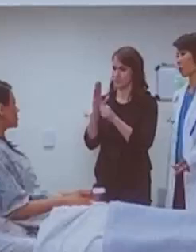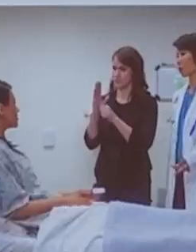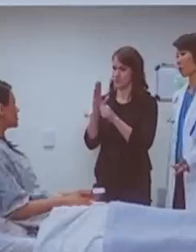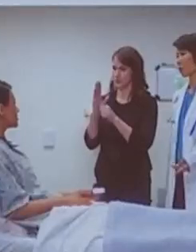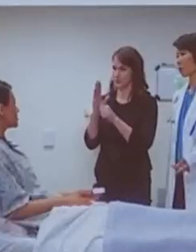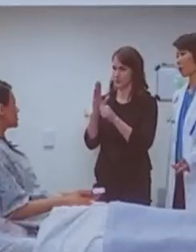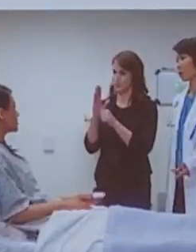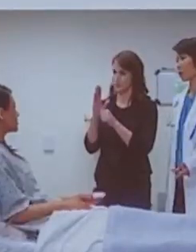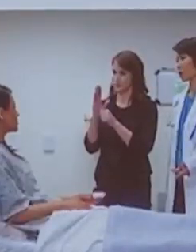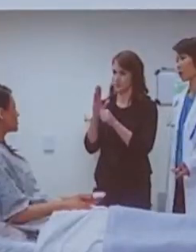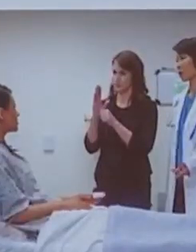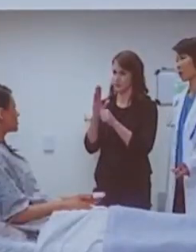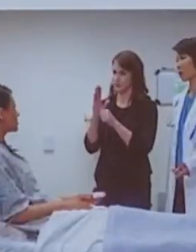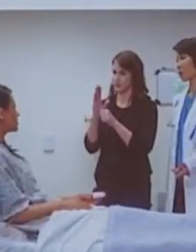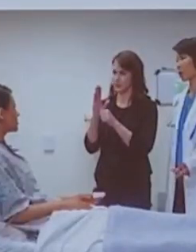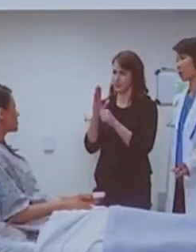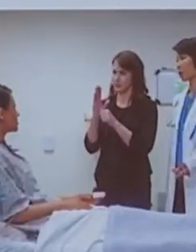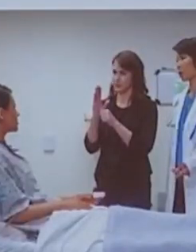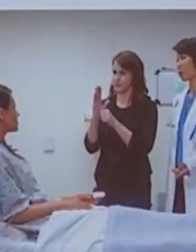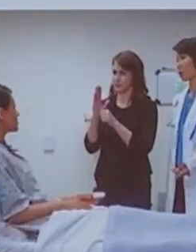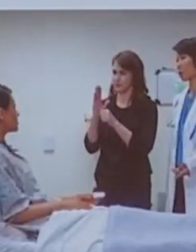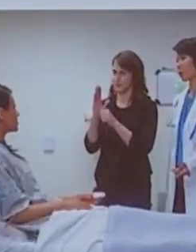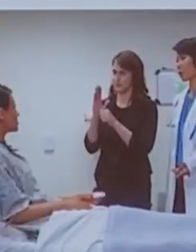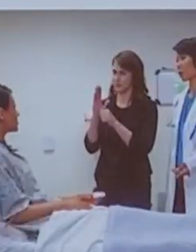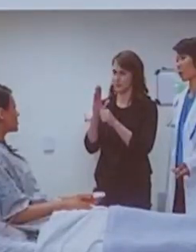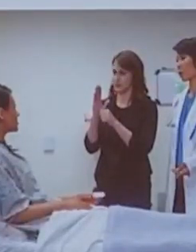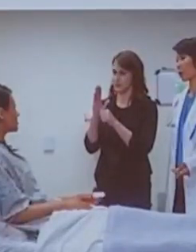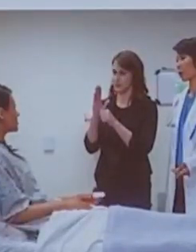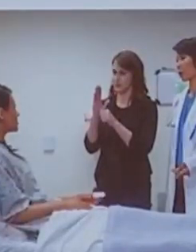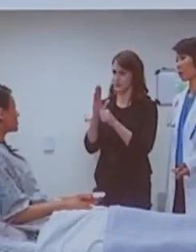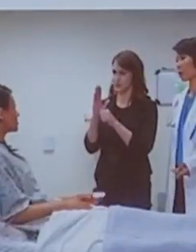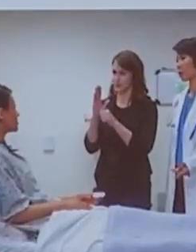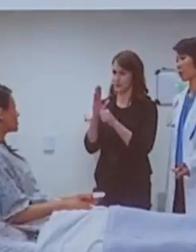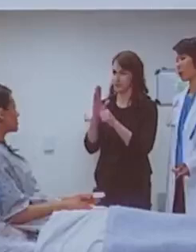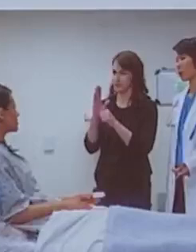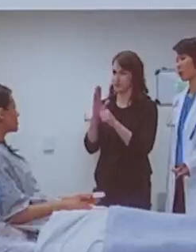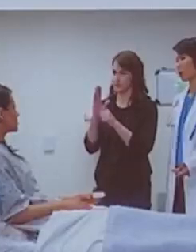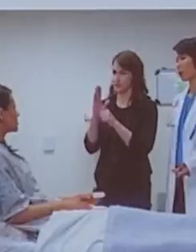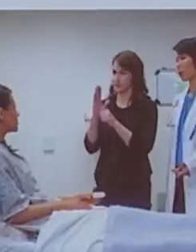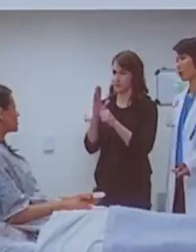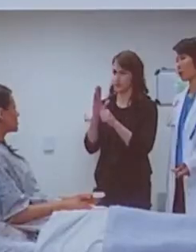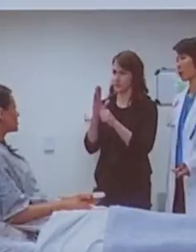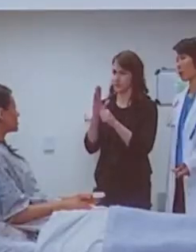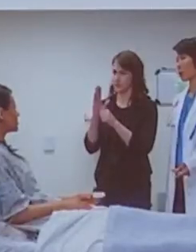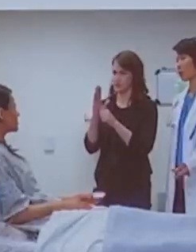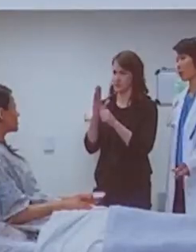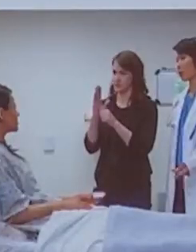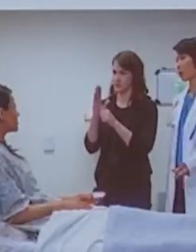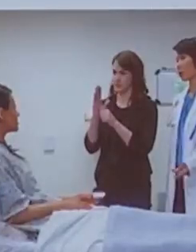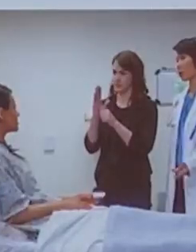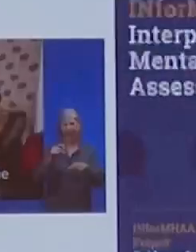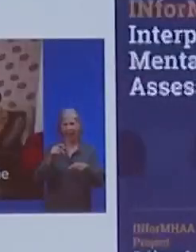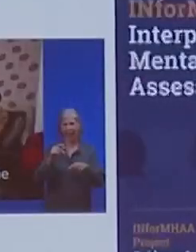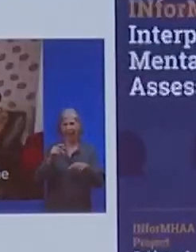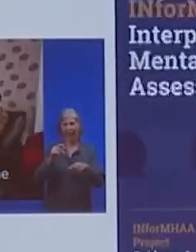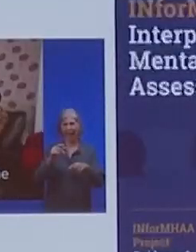The same with mental health. A lot of mental health interpreting research around sign language interpreting is focused on psychological therapies, counselling, and so